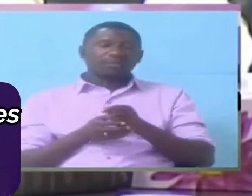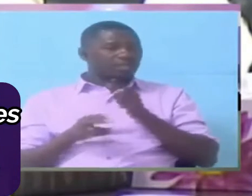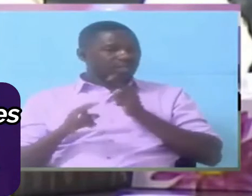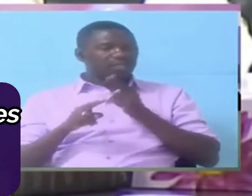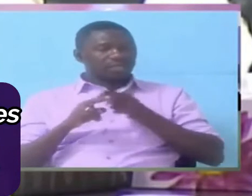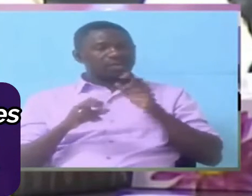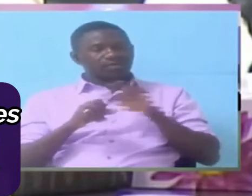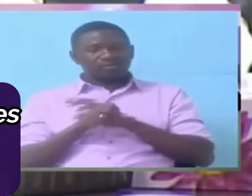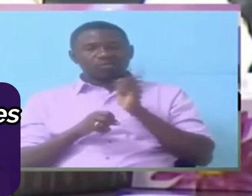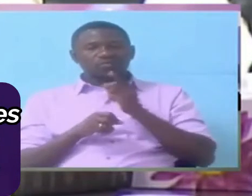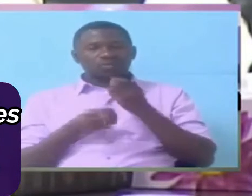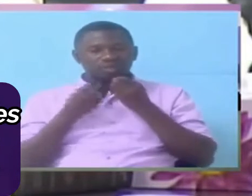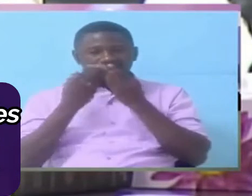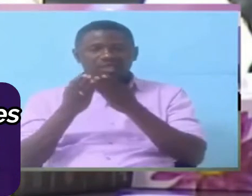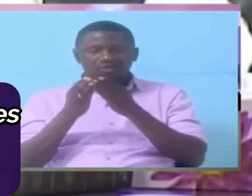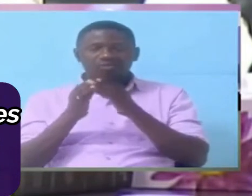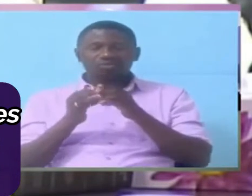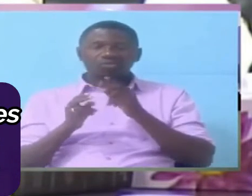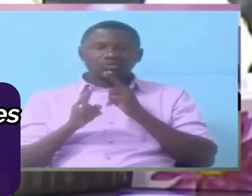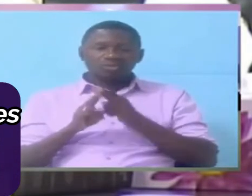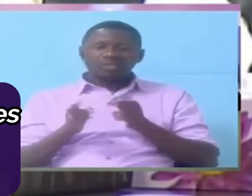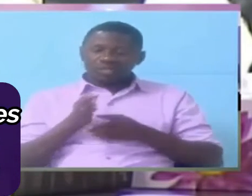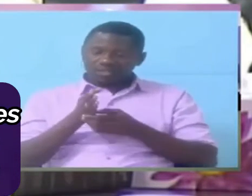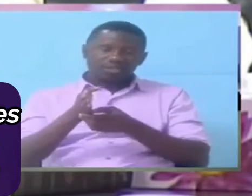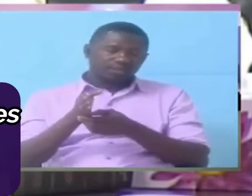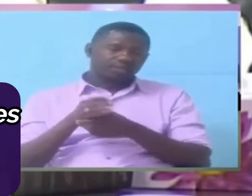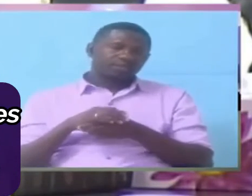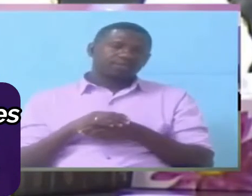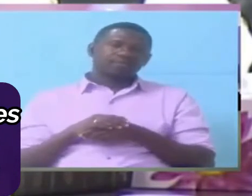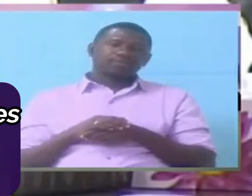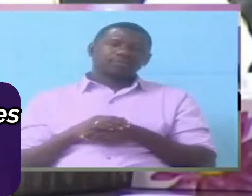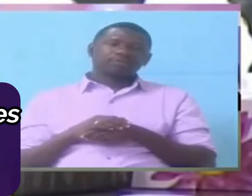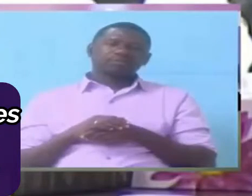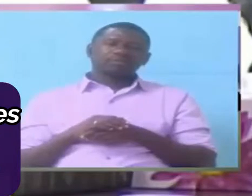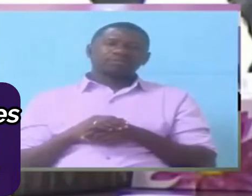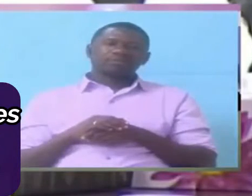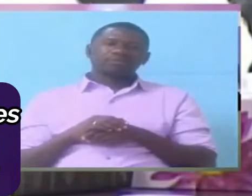let us be very careful what words we give to those elders.